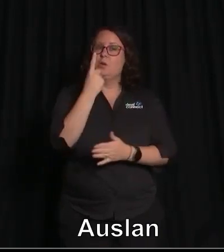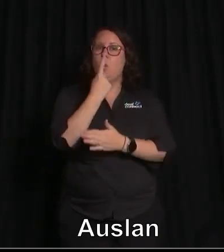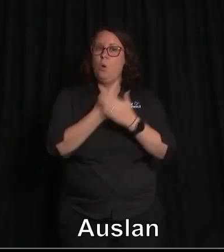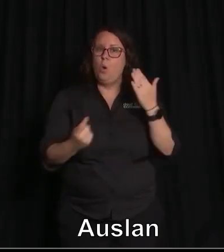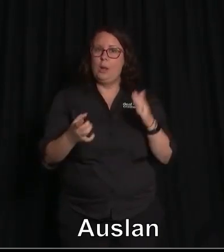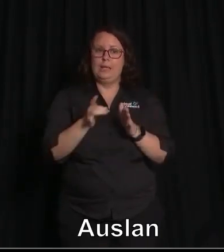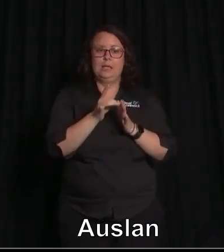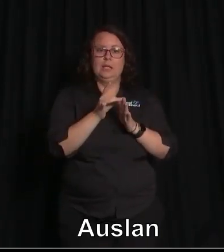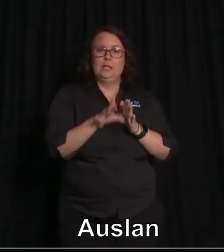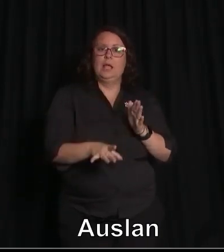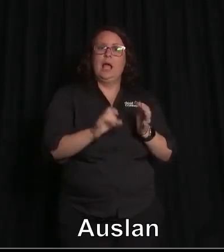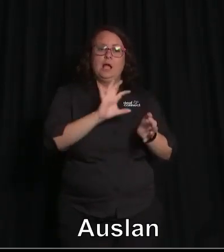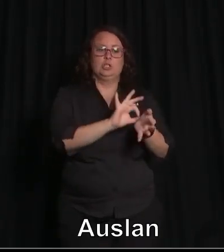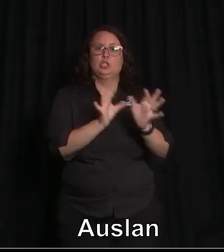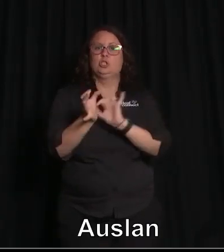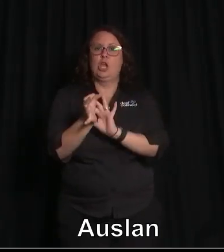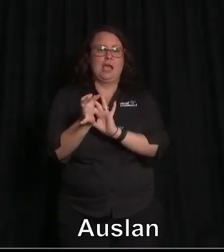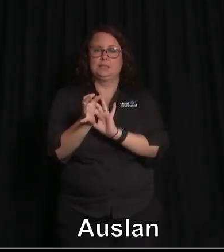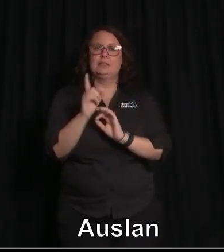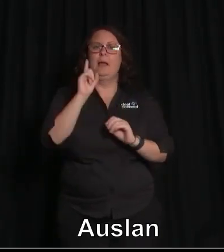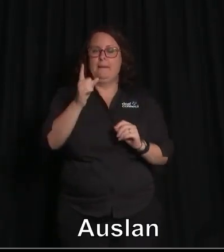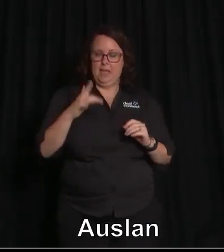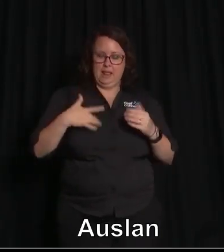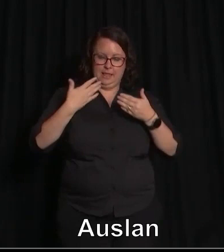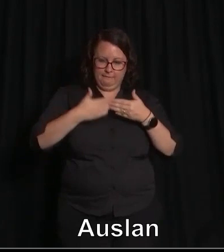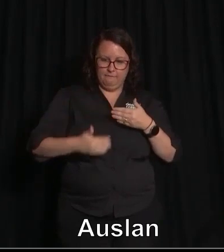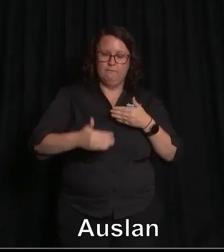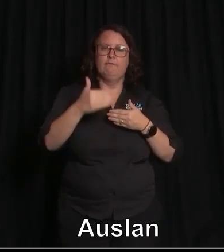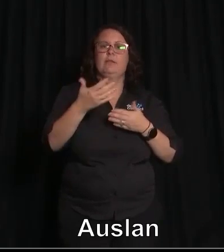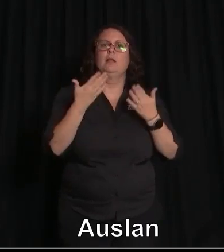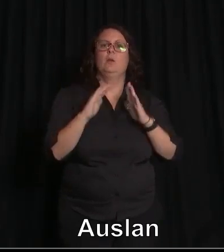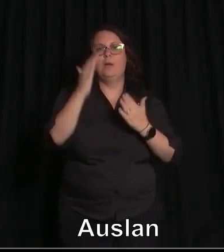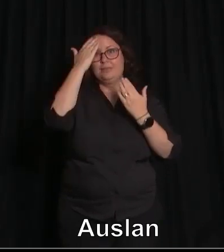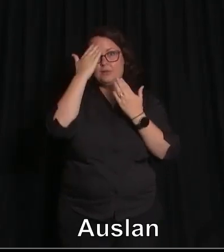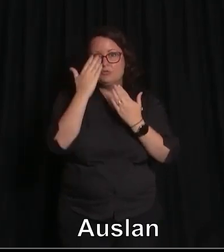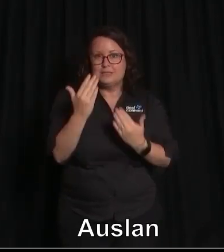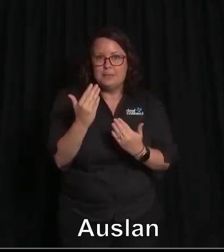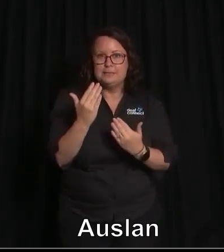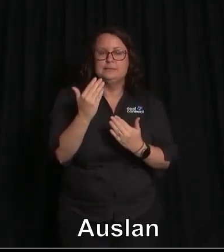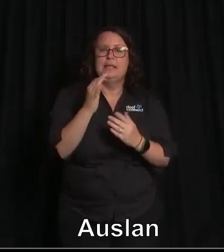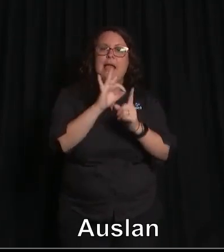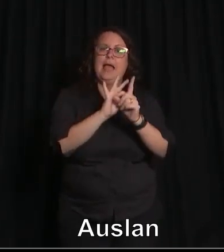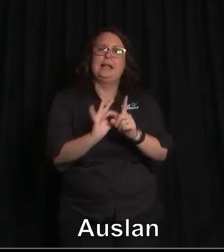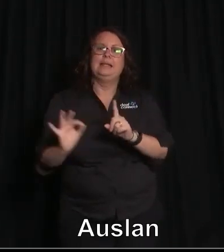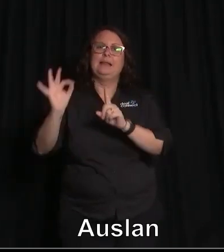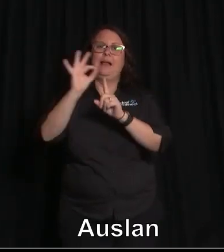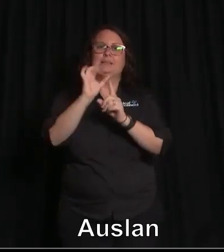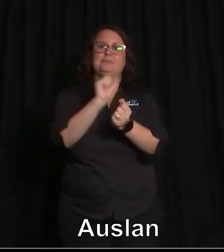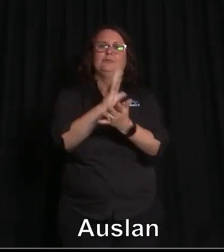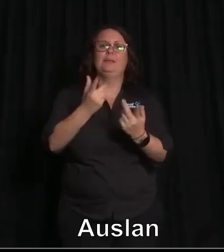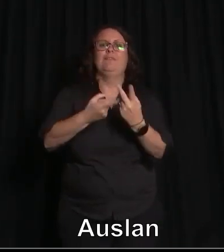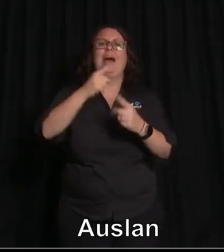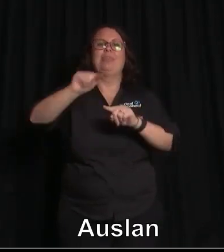off one's chains, but to live in a way that respects and enhances the freedom of